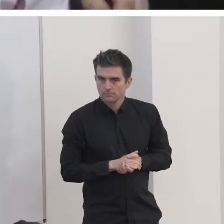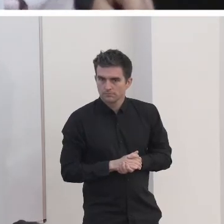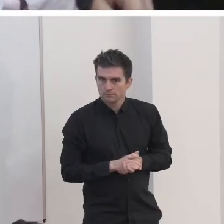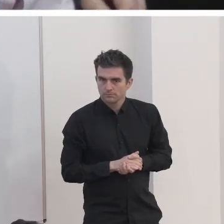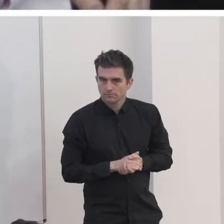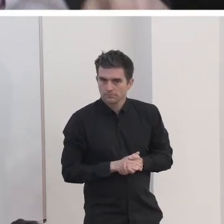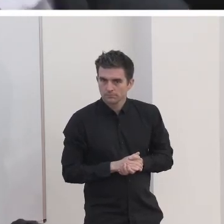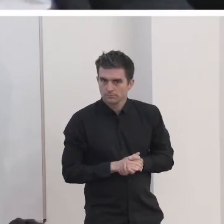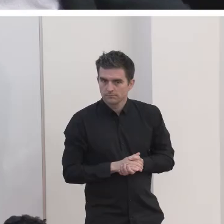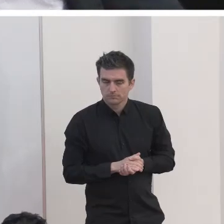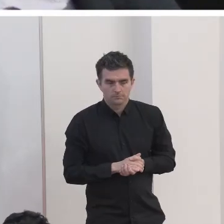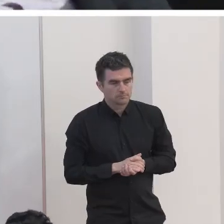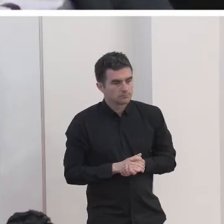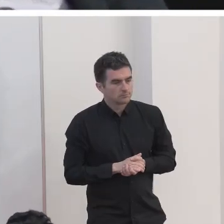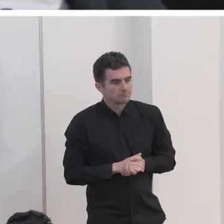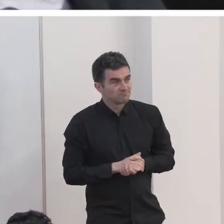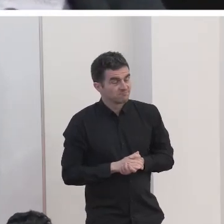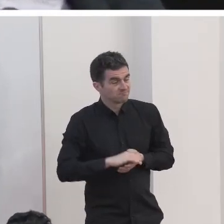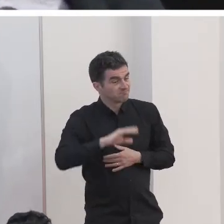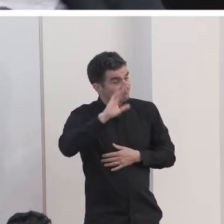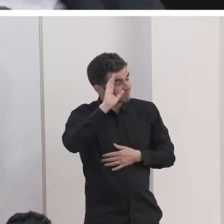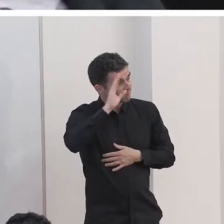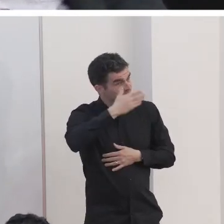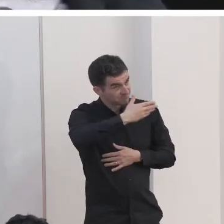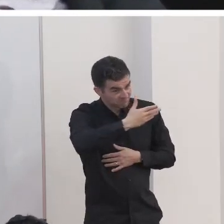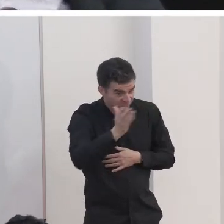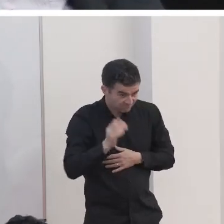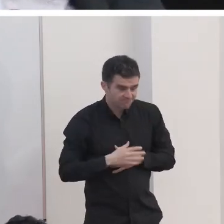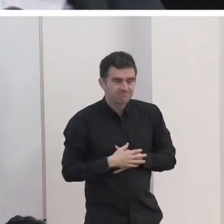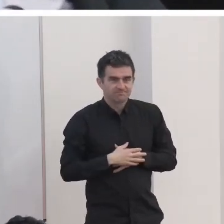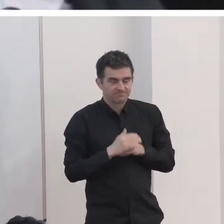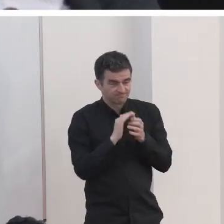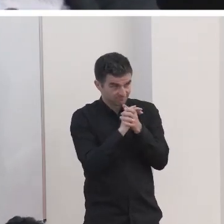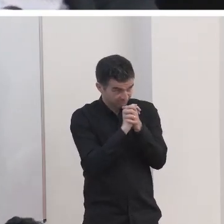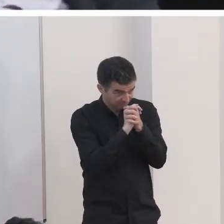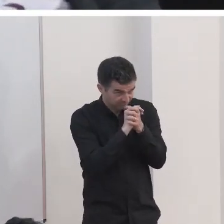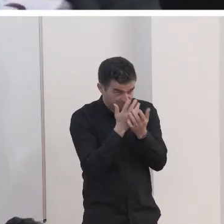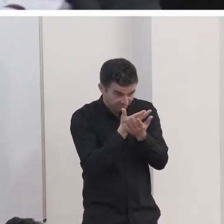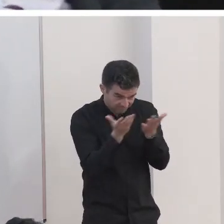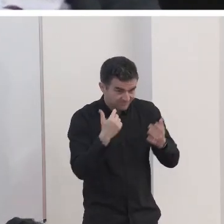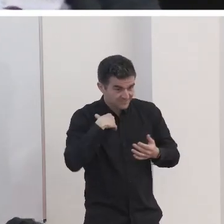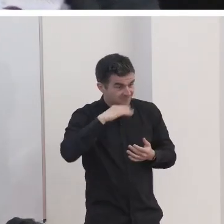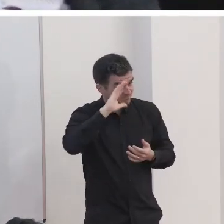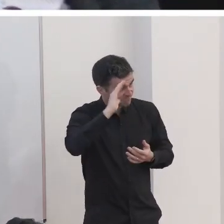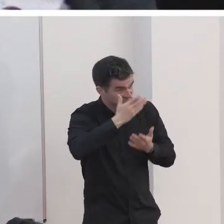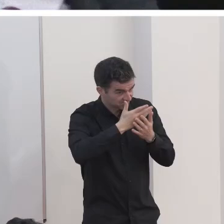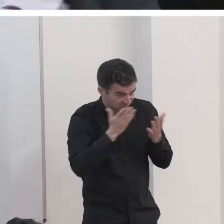bad. And I feel like crying, in fact. So do you want me to cry? I don't think so.